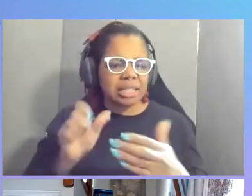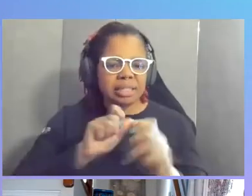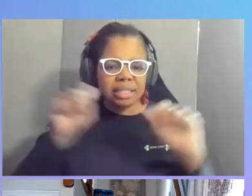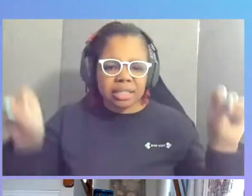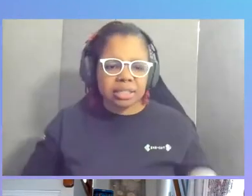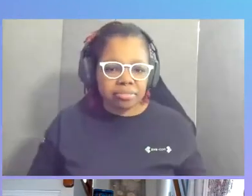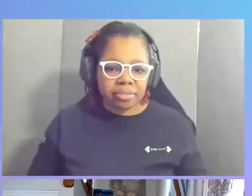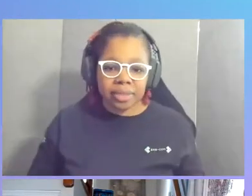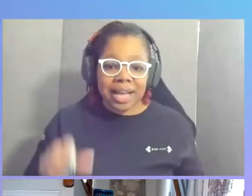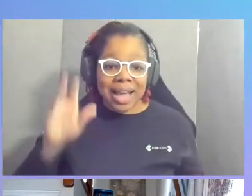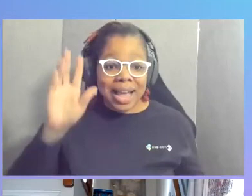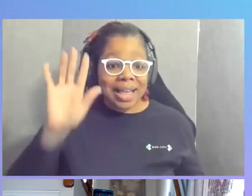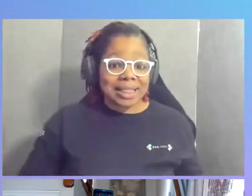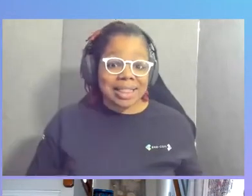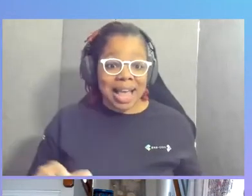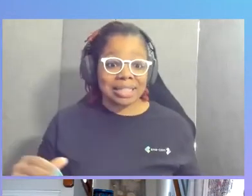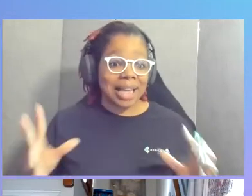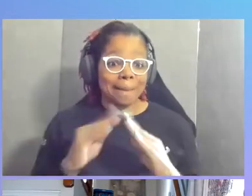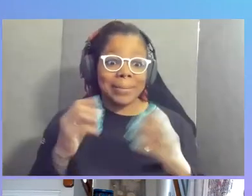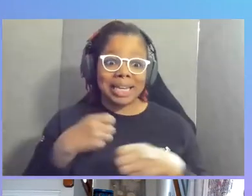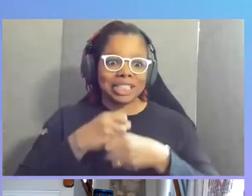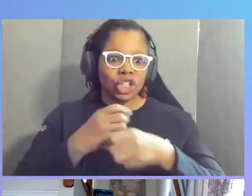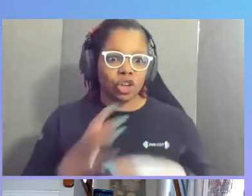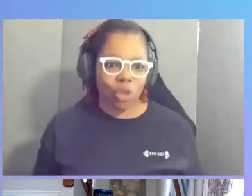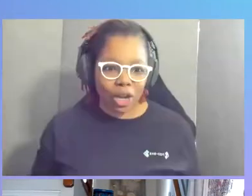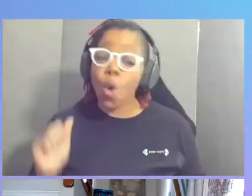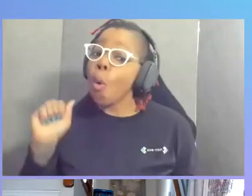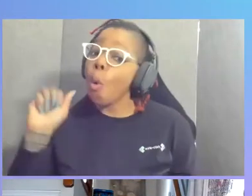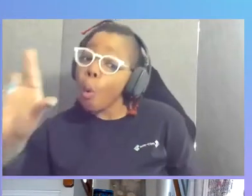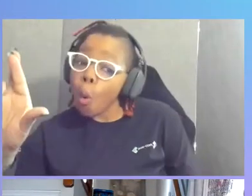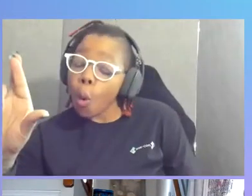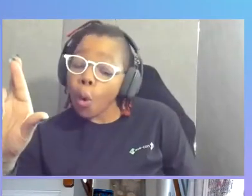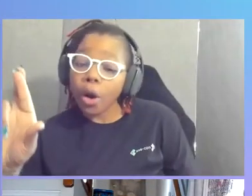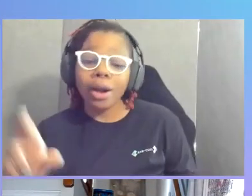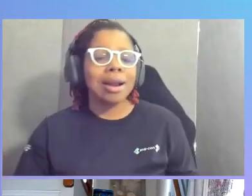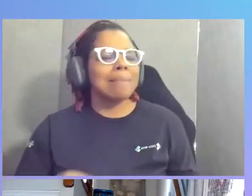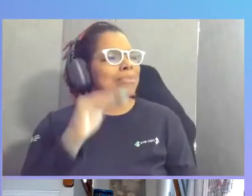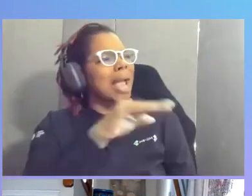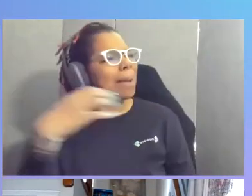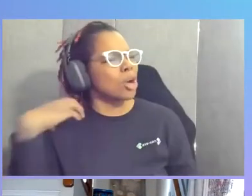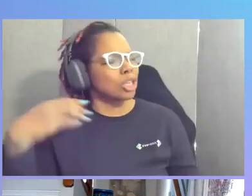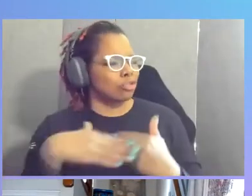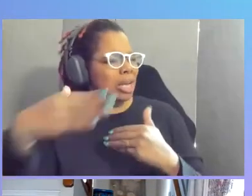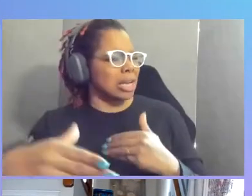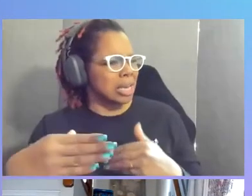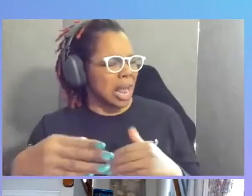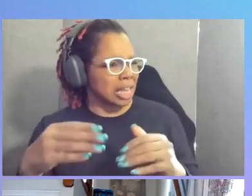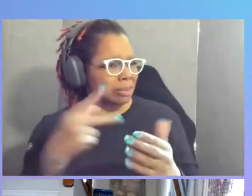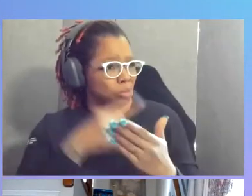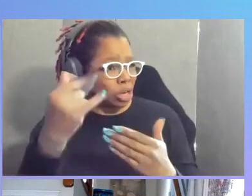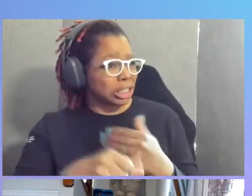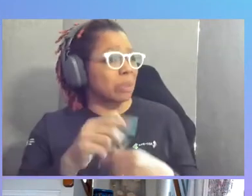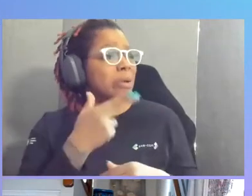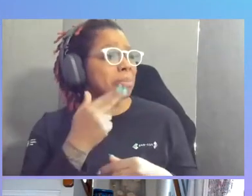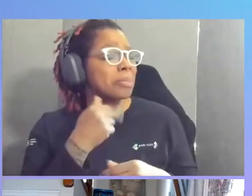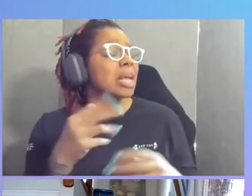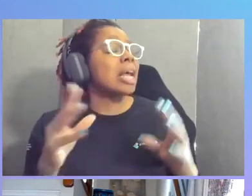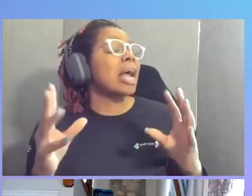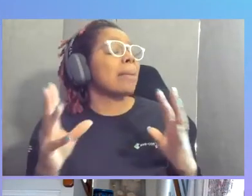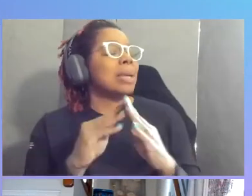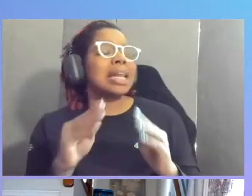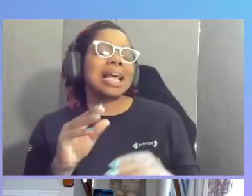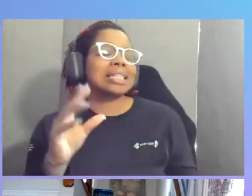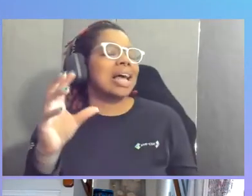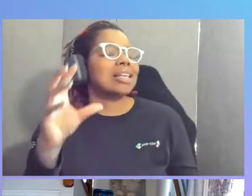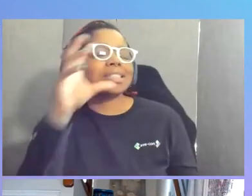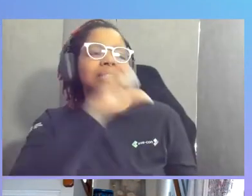That is basically a meeting generator. Or I could say, hey, boss, on this next project, Can we do a little meeting? It's called an assumption audit. You basically talk